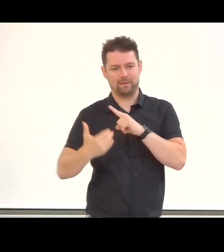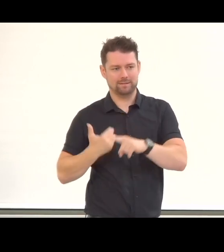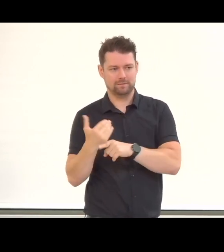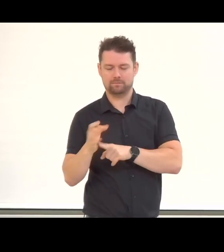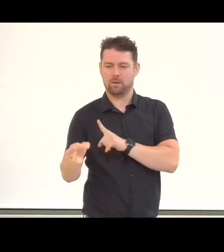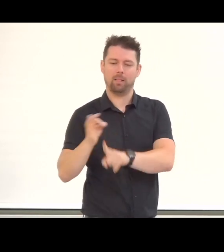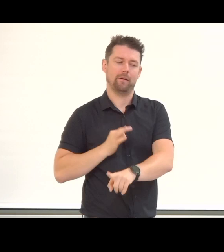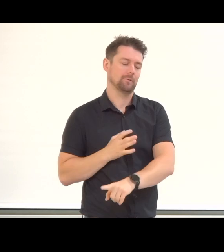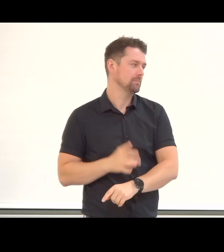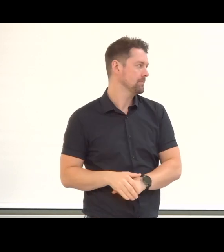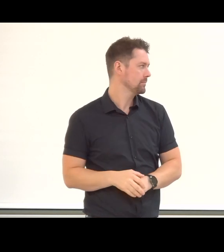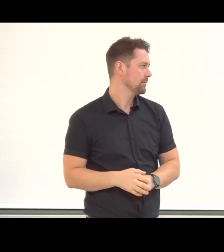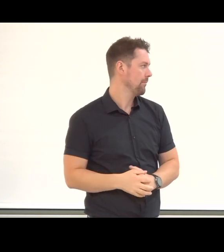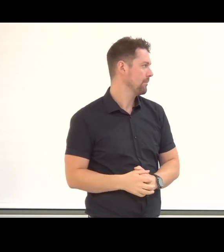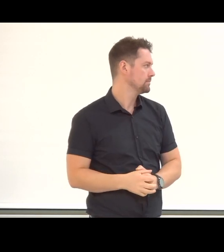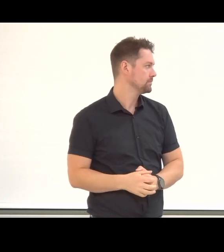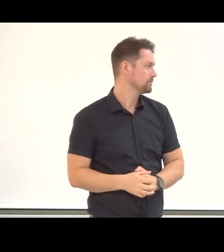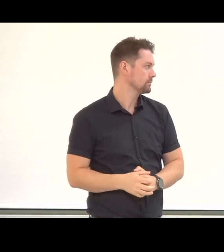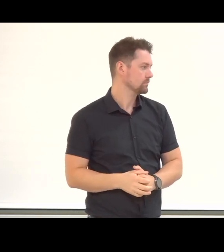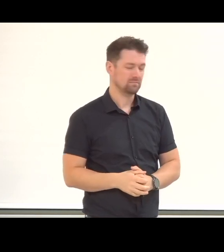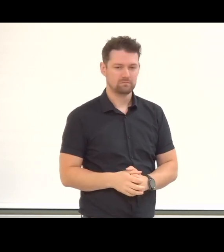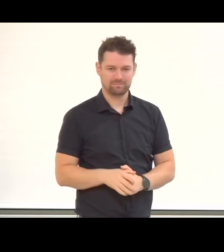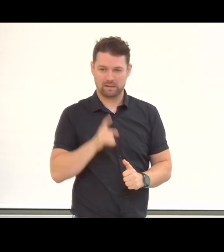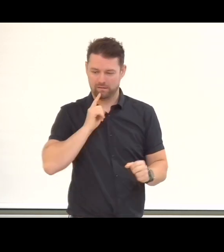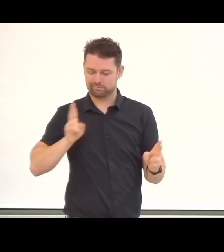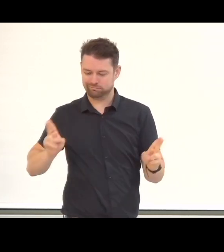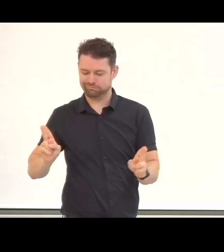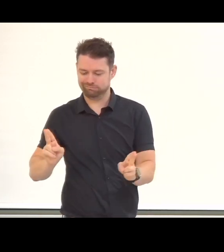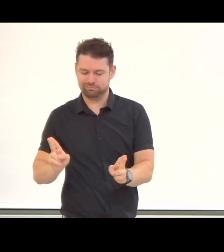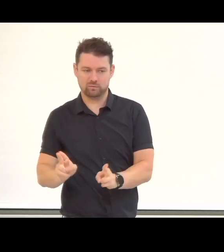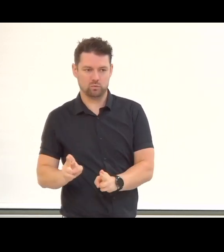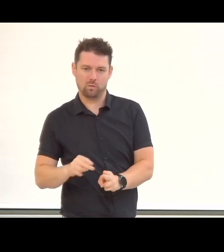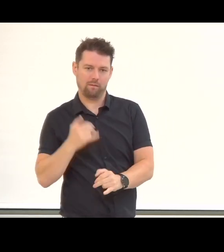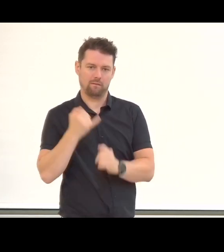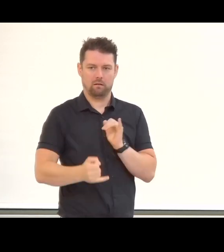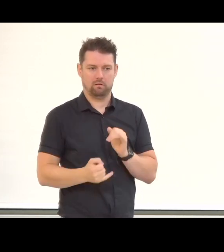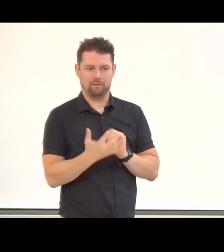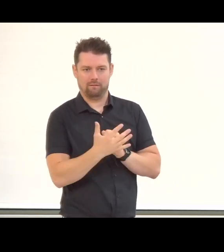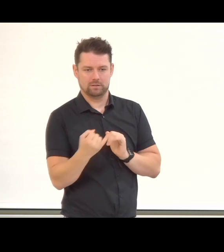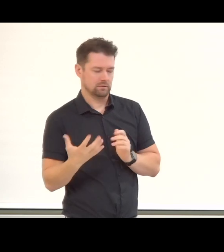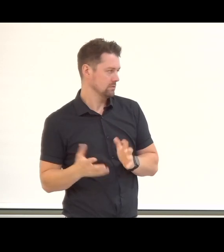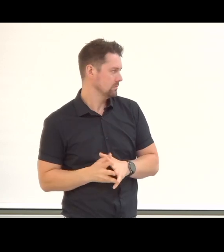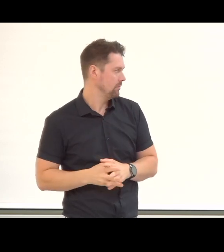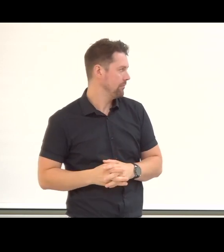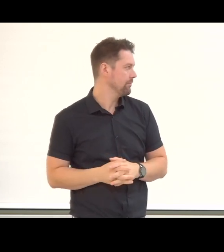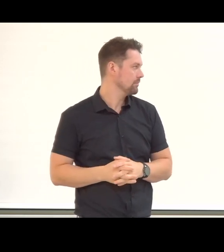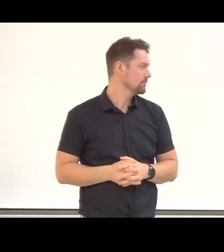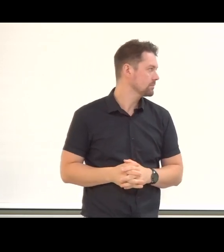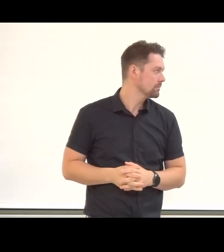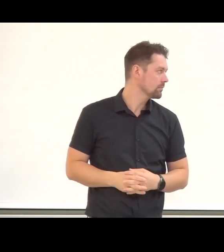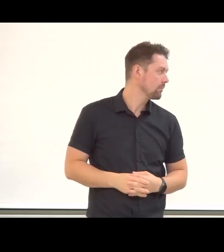slim chance that you will be actually in the final five or final whoever we would select. But